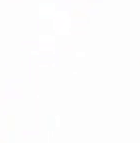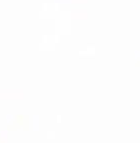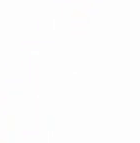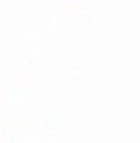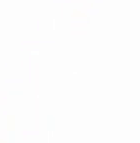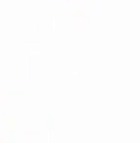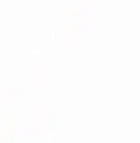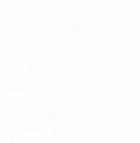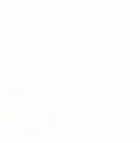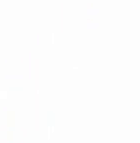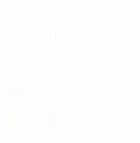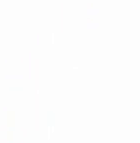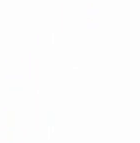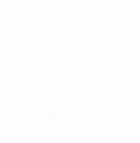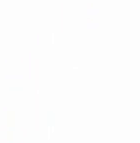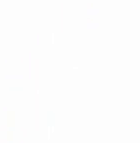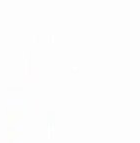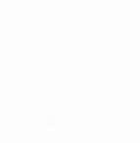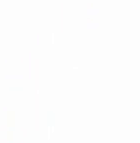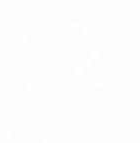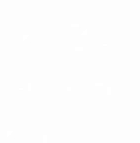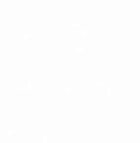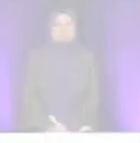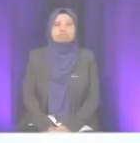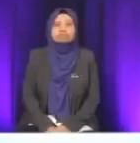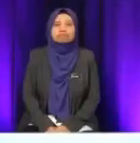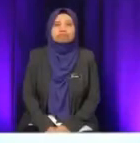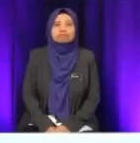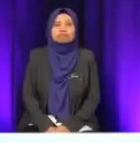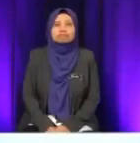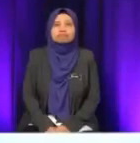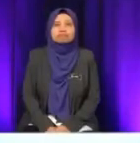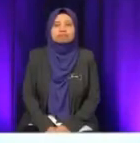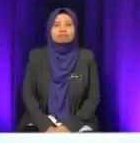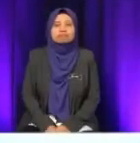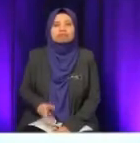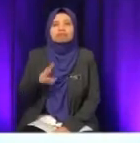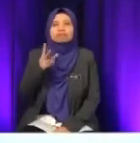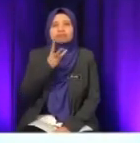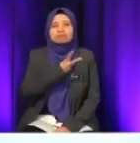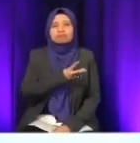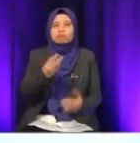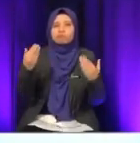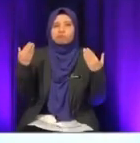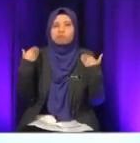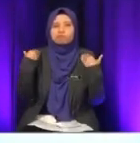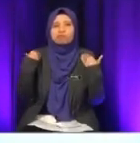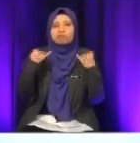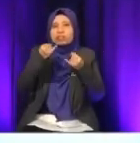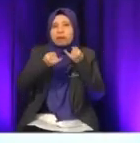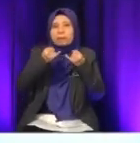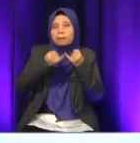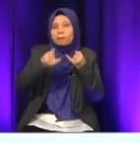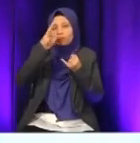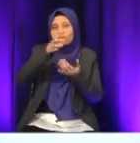KPM. We are at the final segment today, pupils